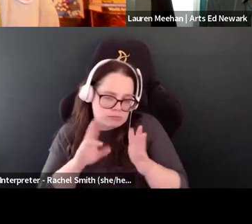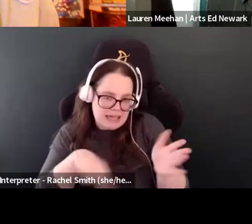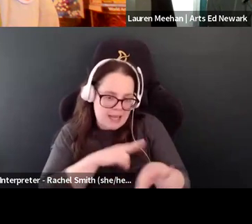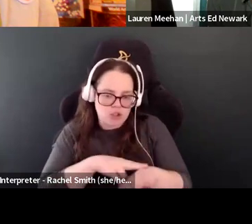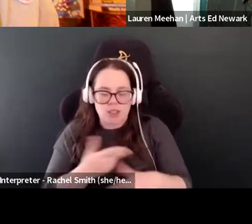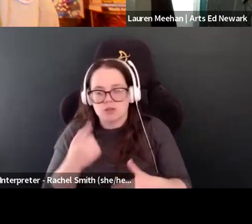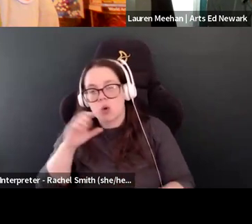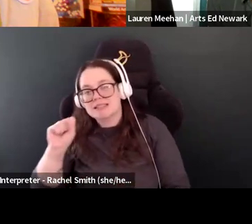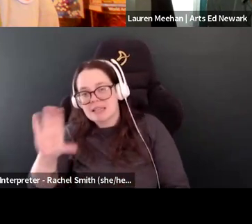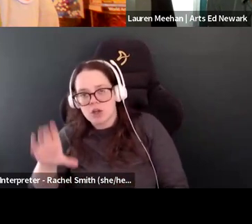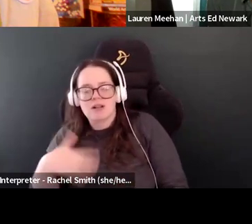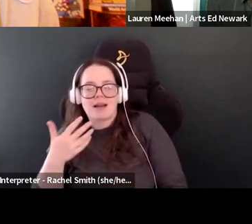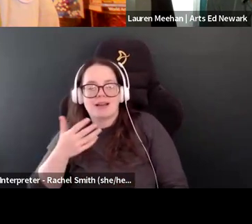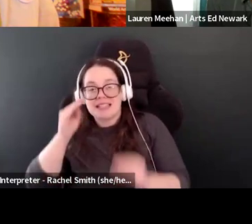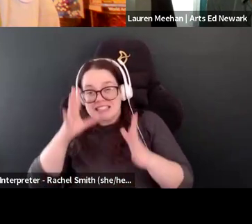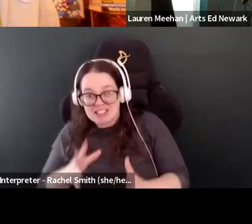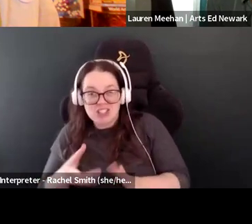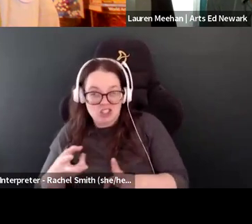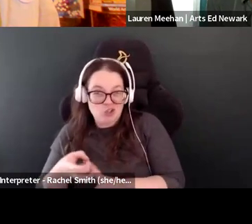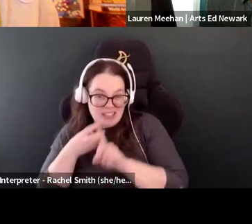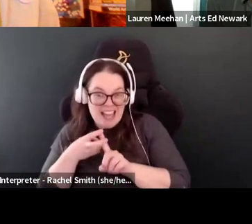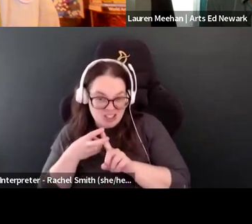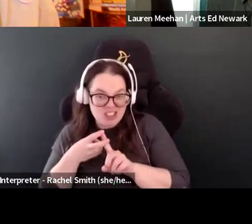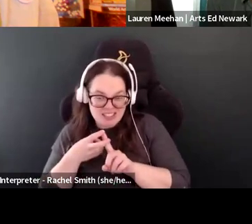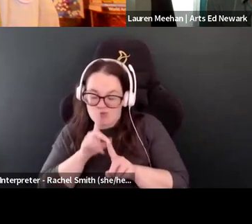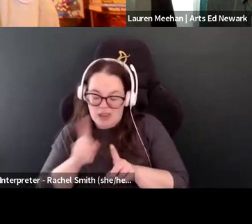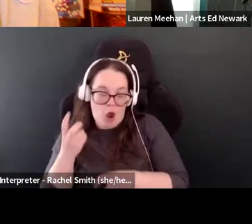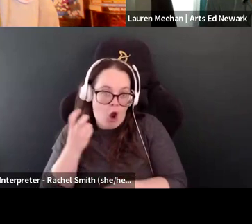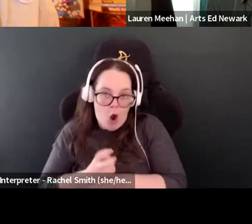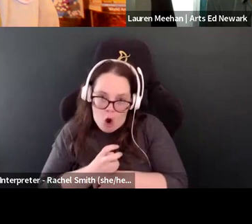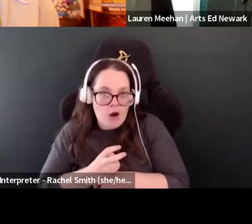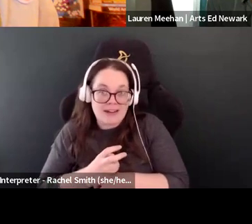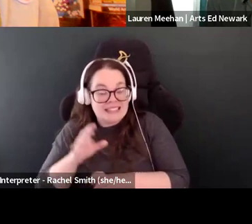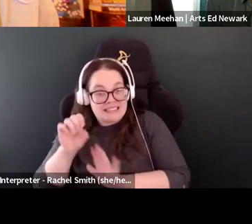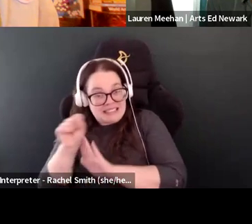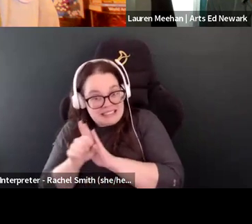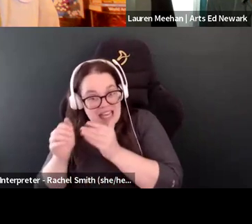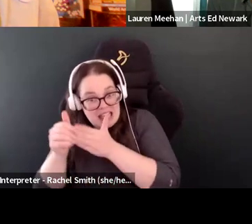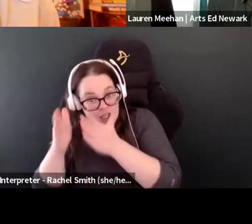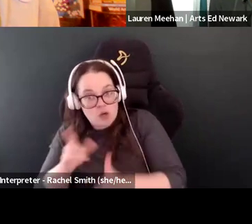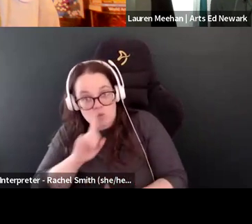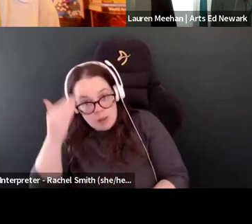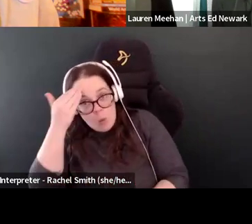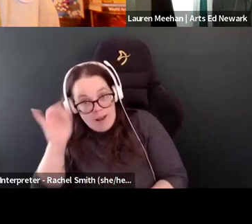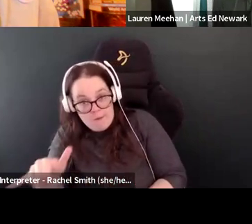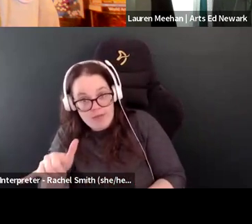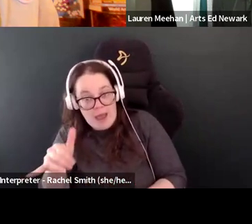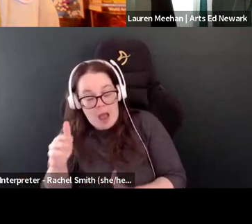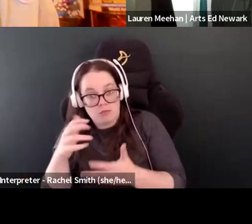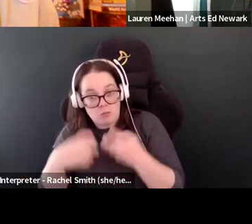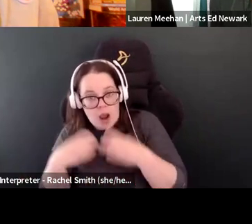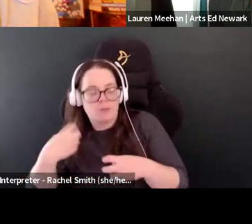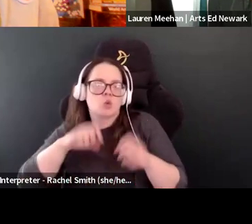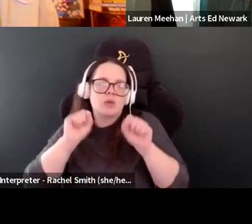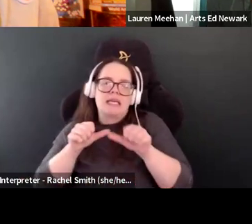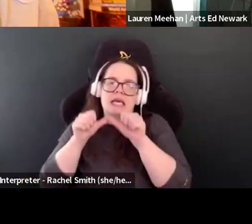teacher retention continues to be a concern, and state leaders are really well aware of that. So. We can continue to build our